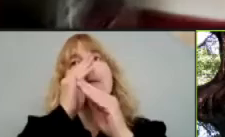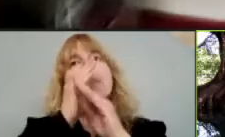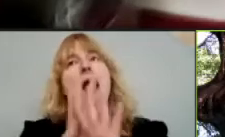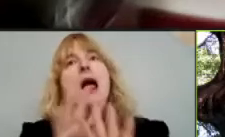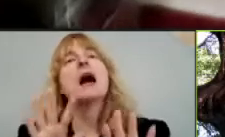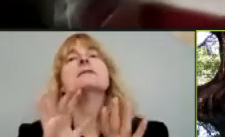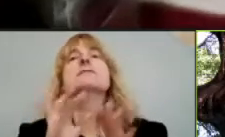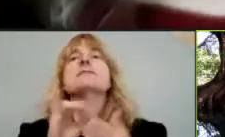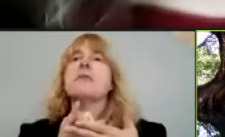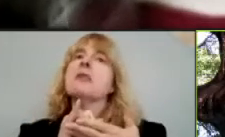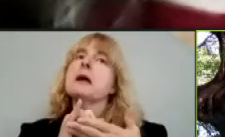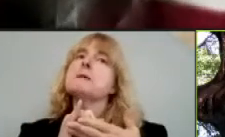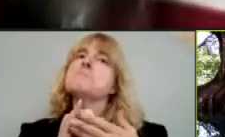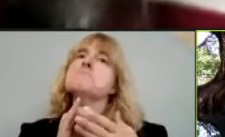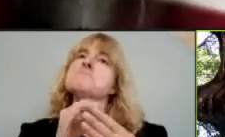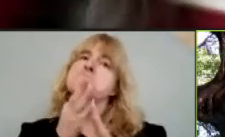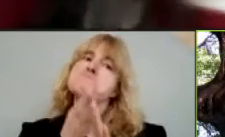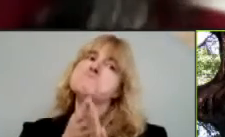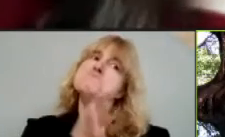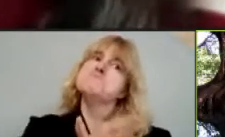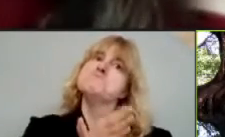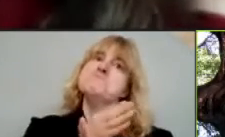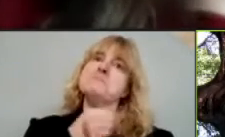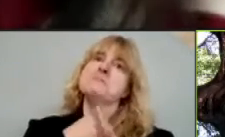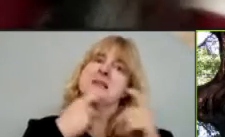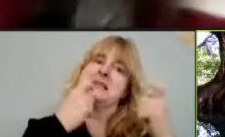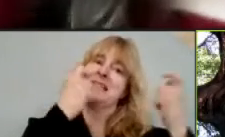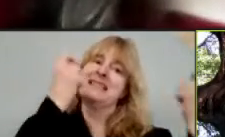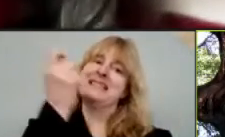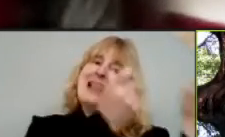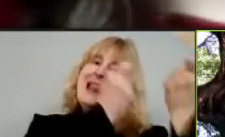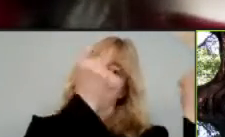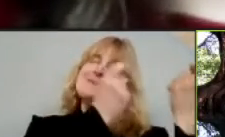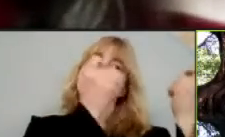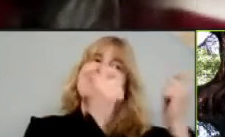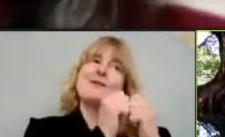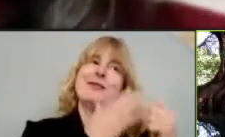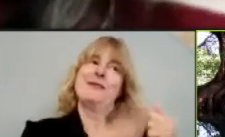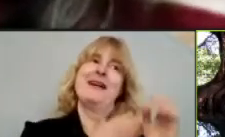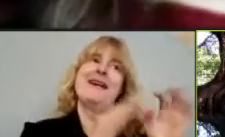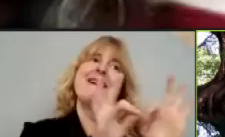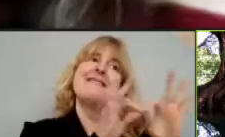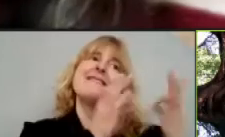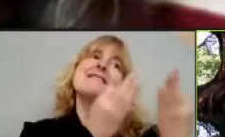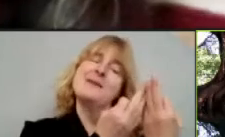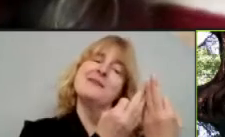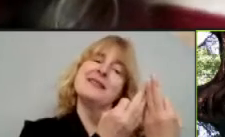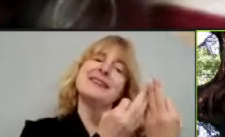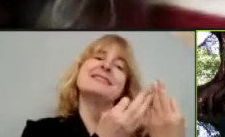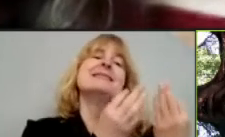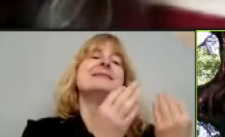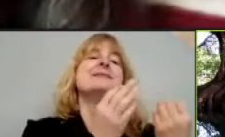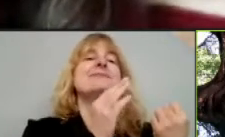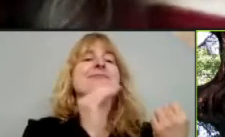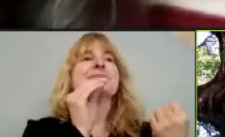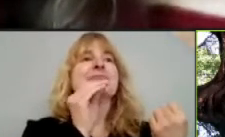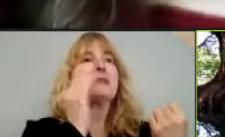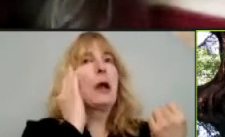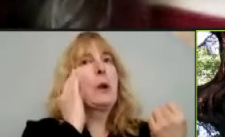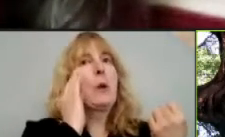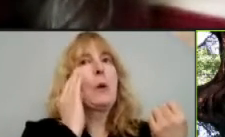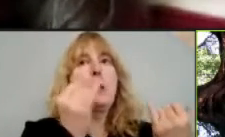have been able to celebrate Dia de los Reyes with my family. And I know right now people